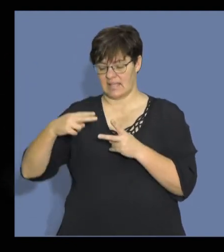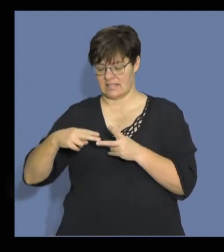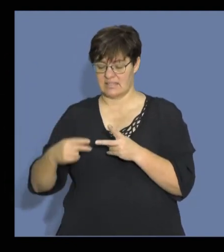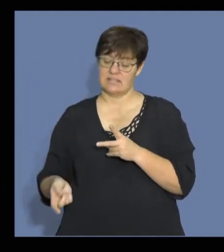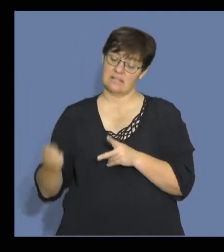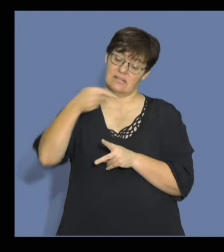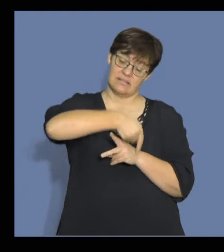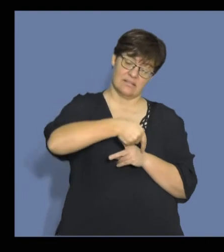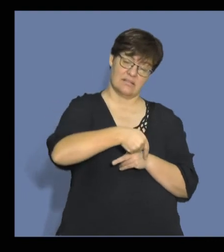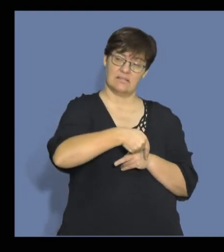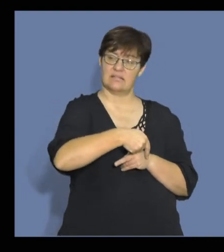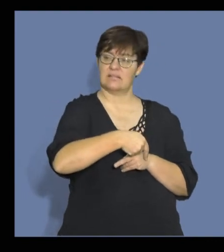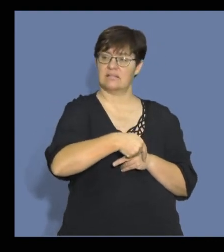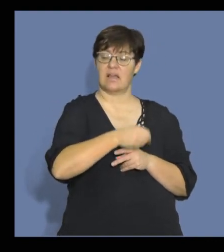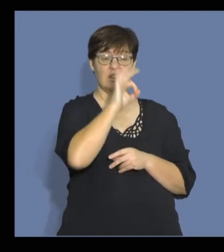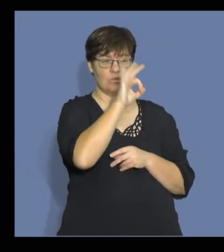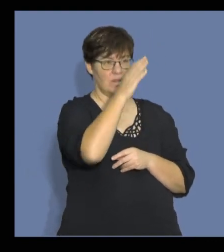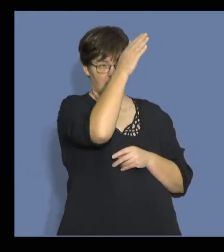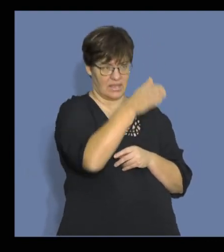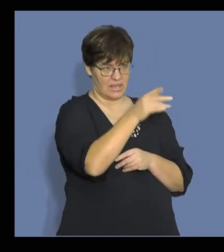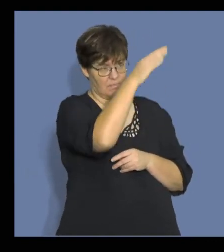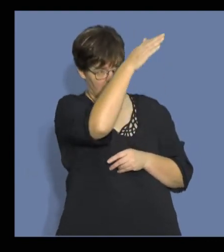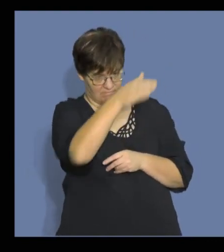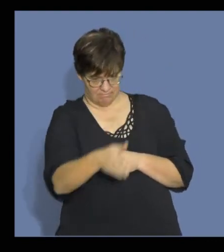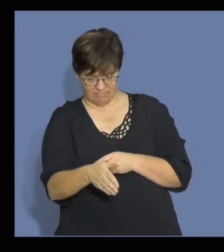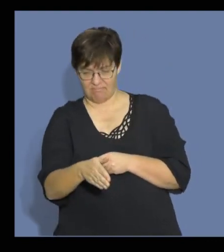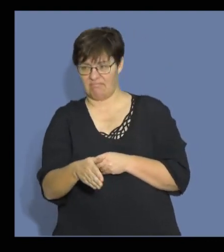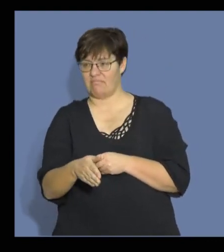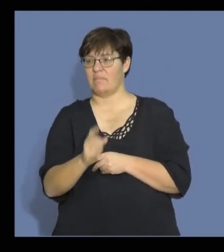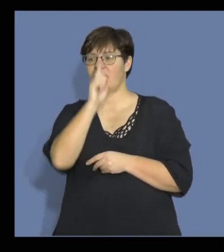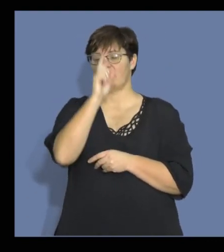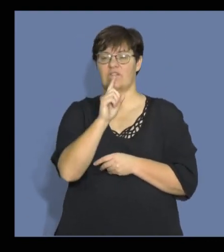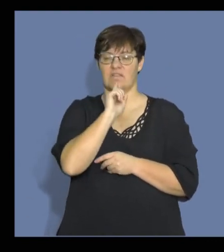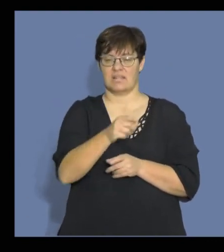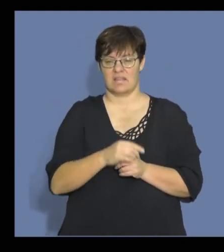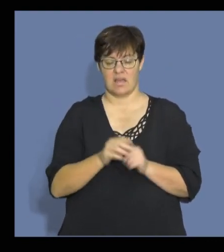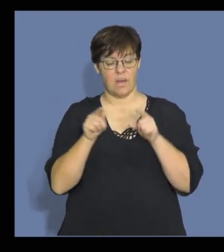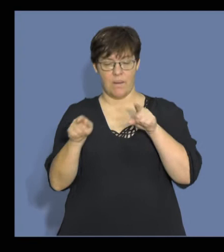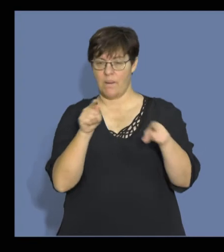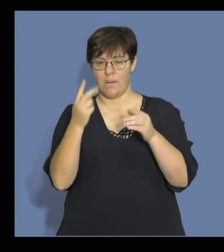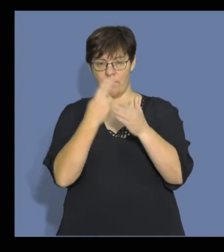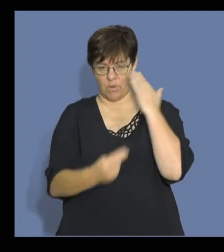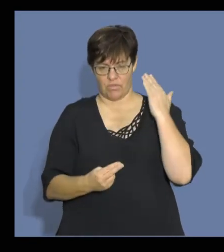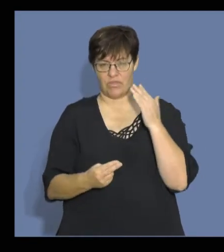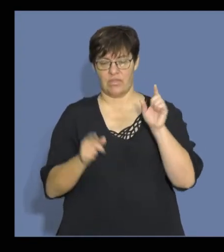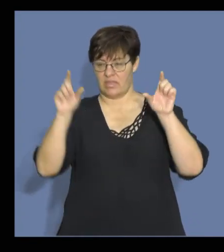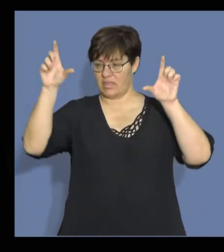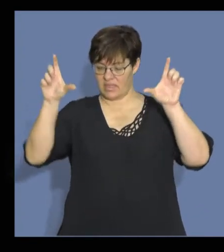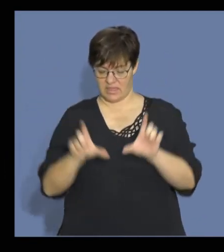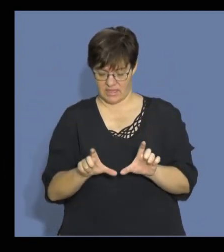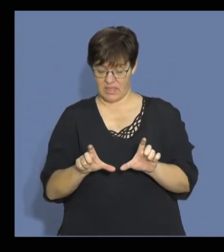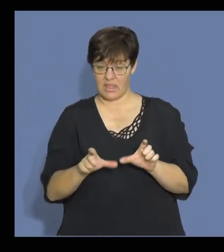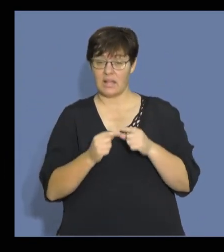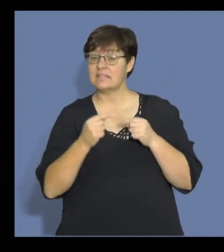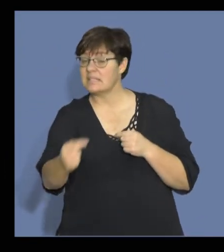second answer, and here at 3 somewhere is going to be my first answer, both of them having